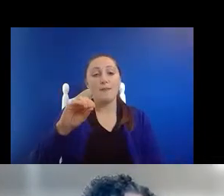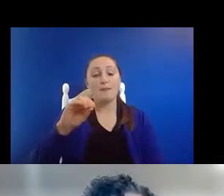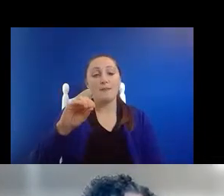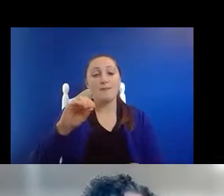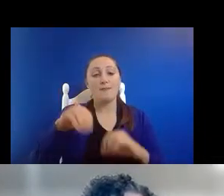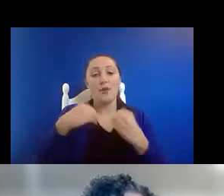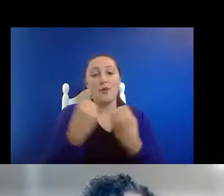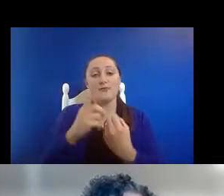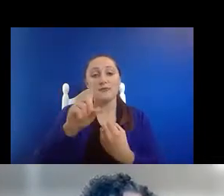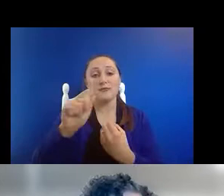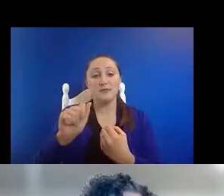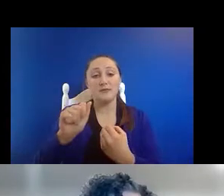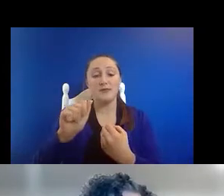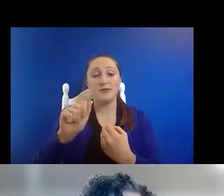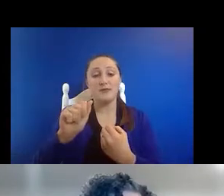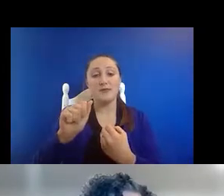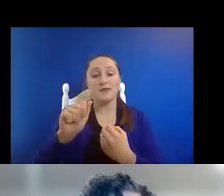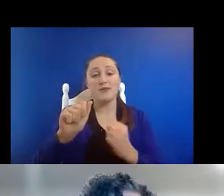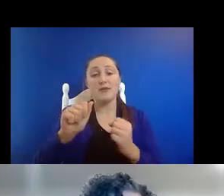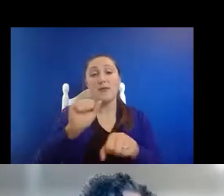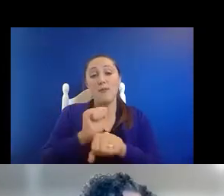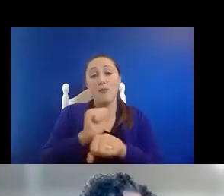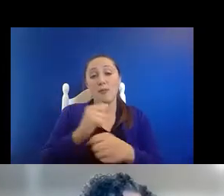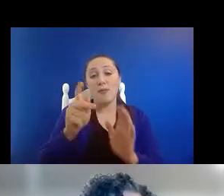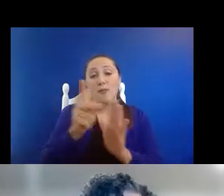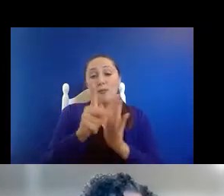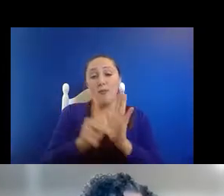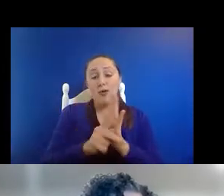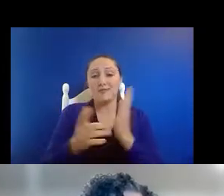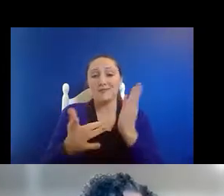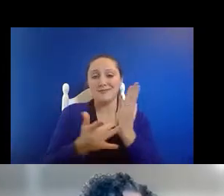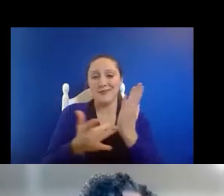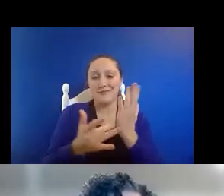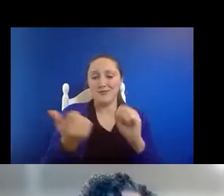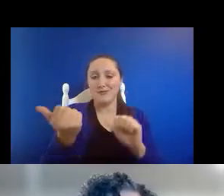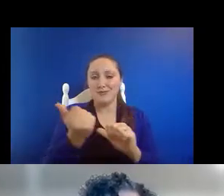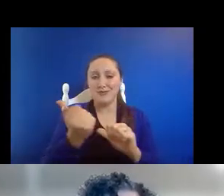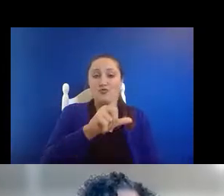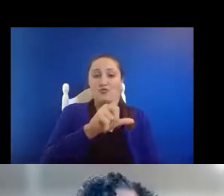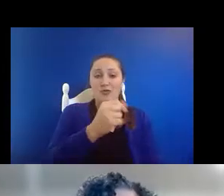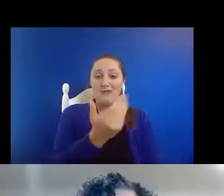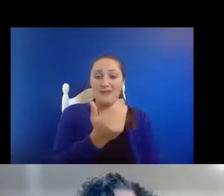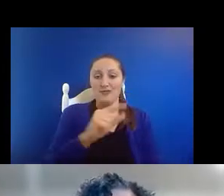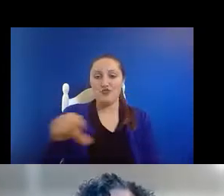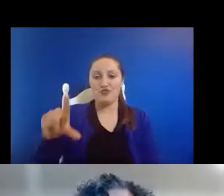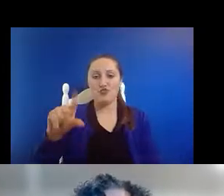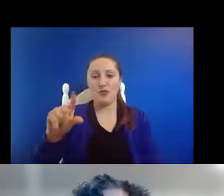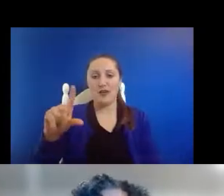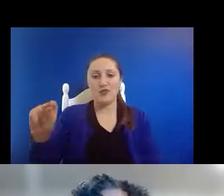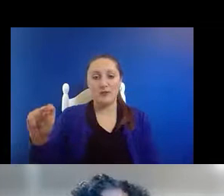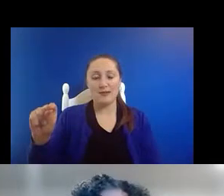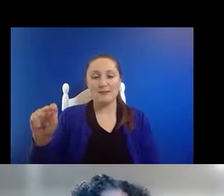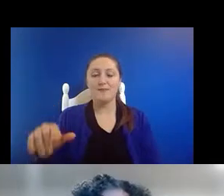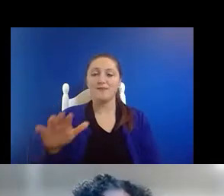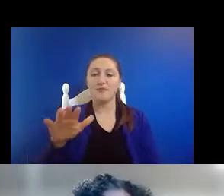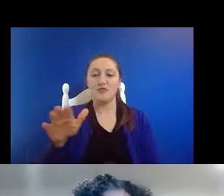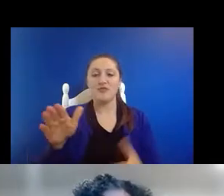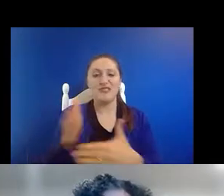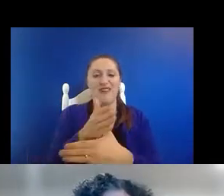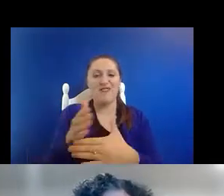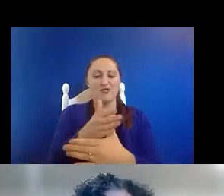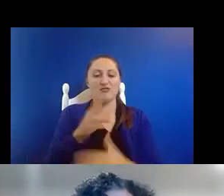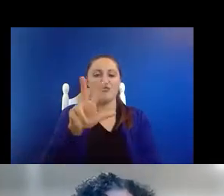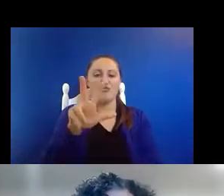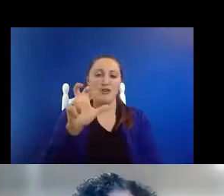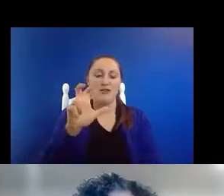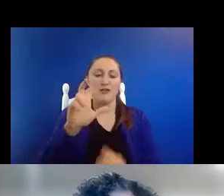Policy Technical Assistance that we received from 2015 to 2020. It was an average of 300 hours